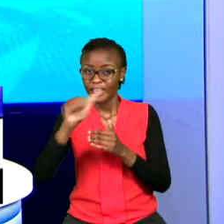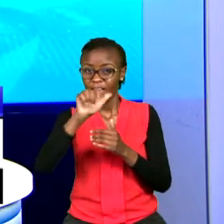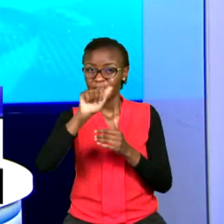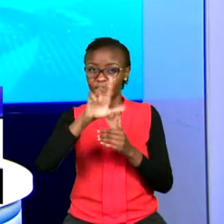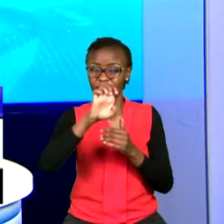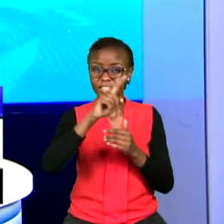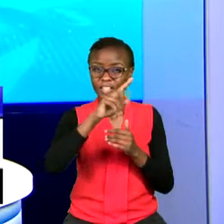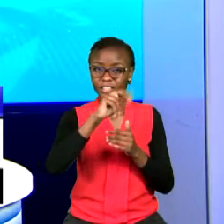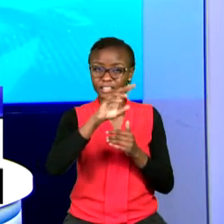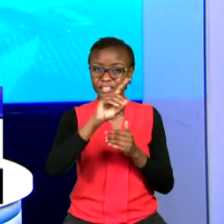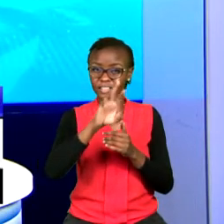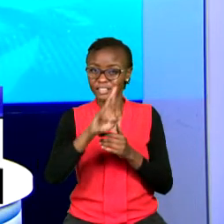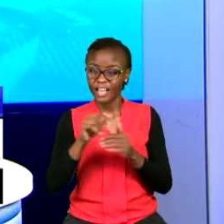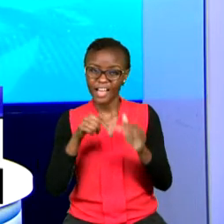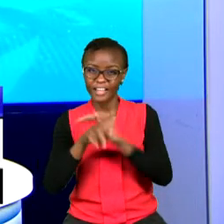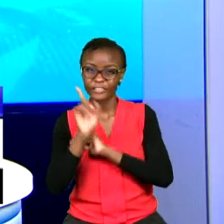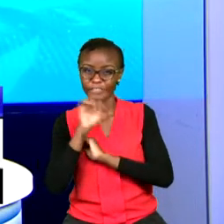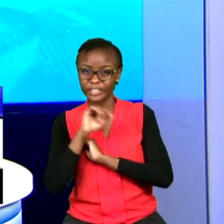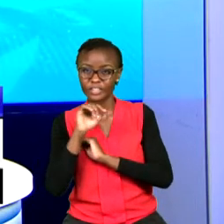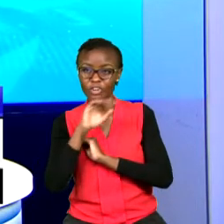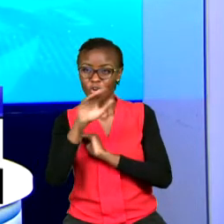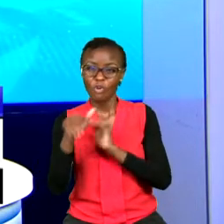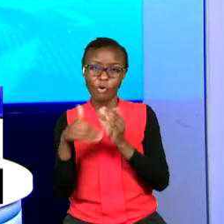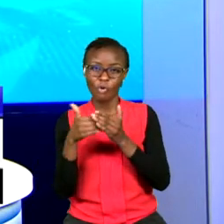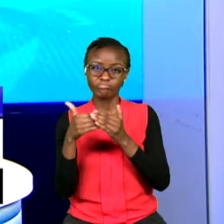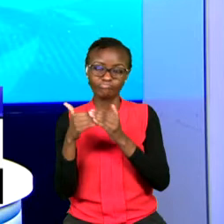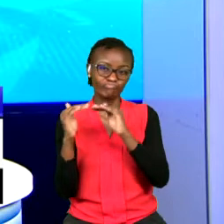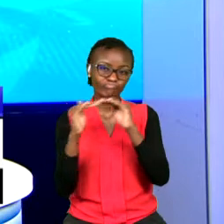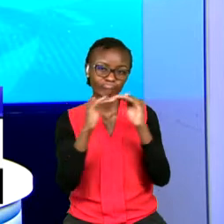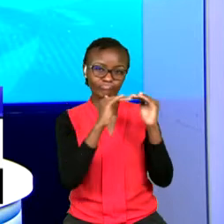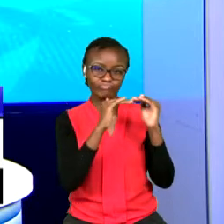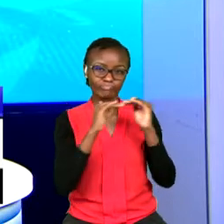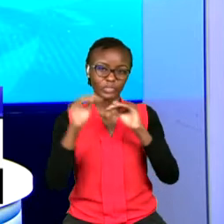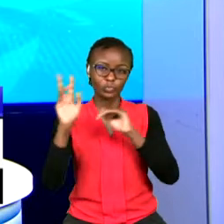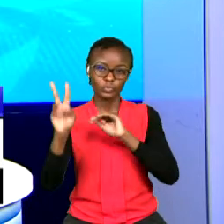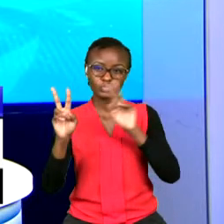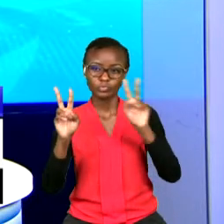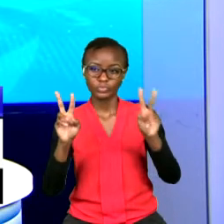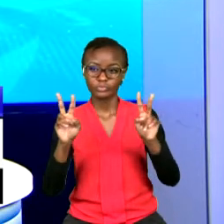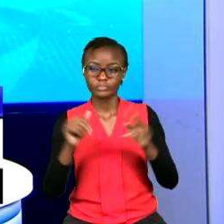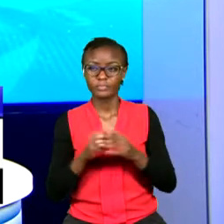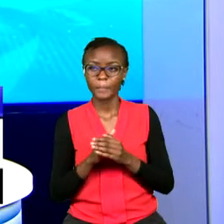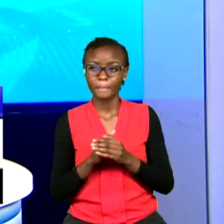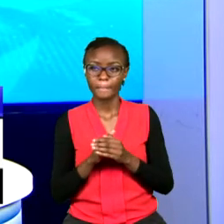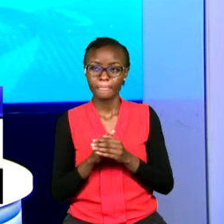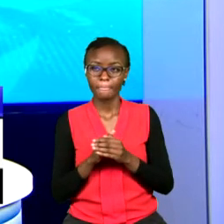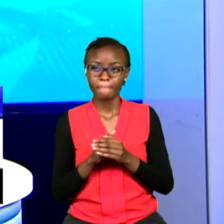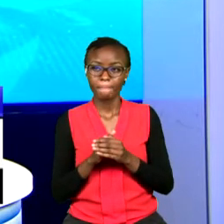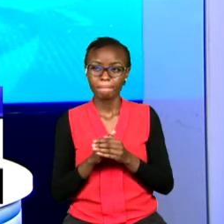had a torrid half, faced with Foden and Jack Grealish and receiving little help from his teammates. De